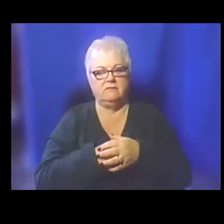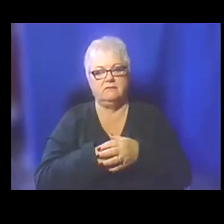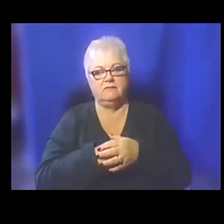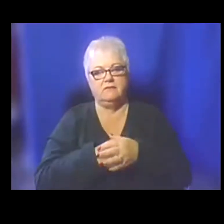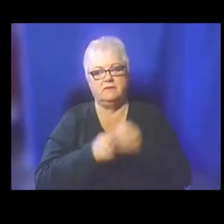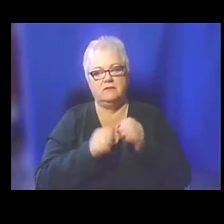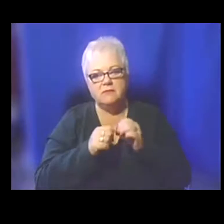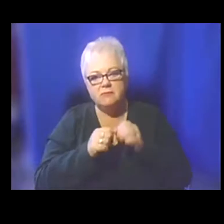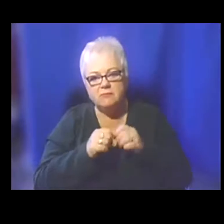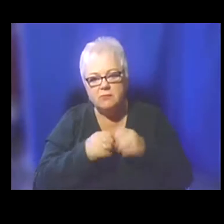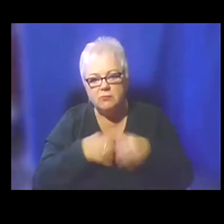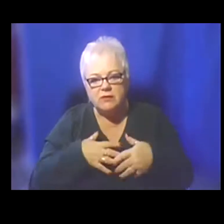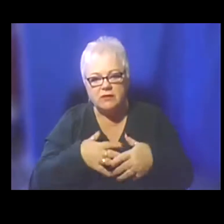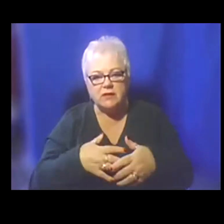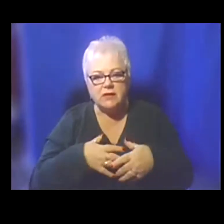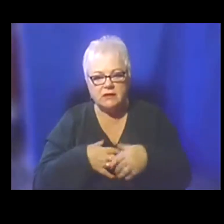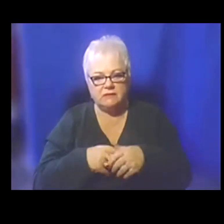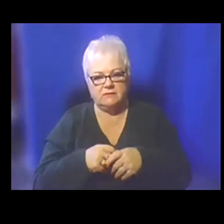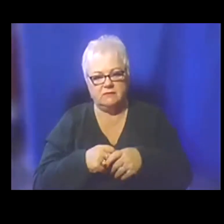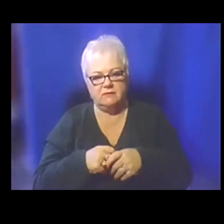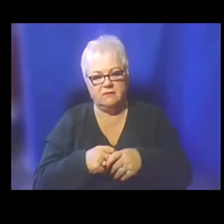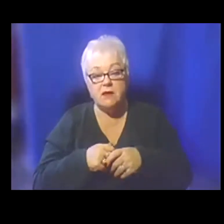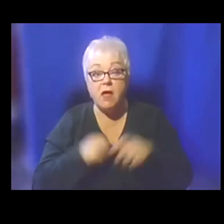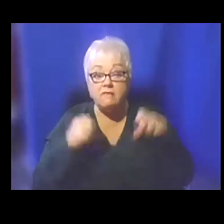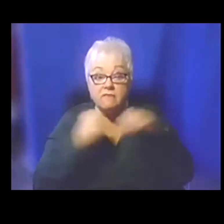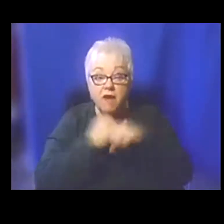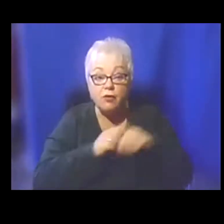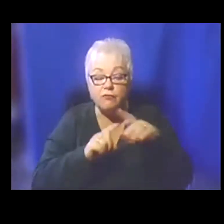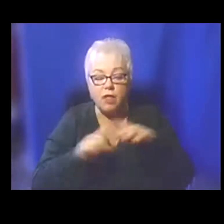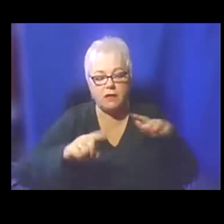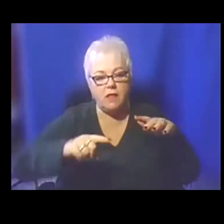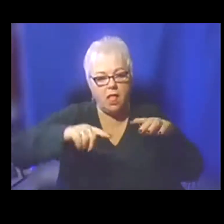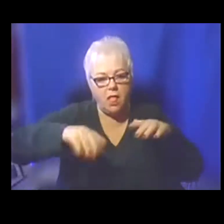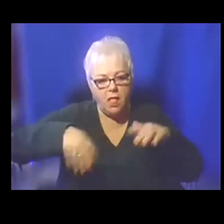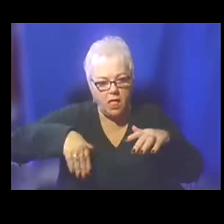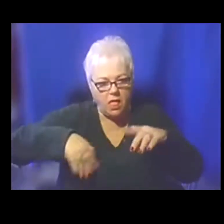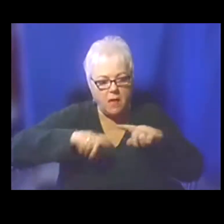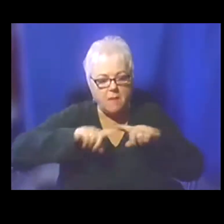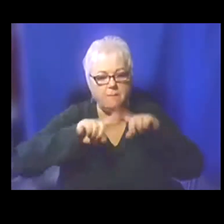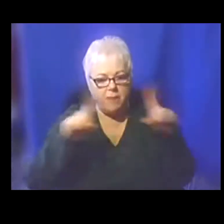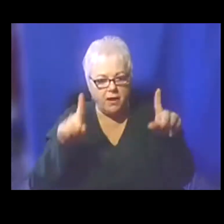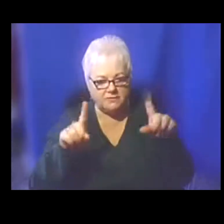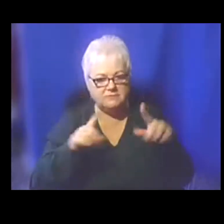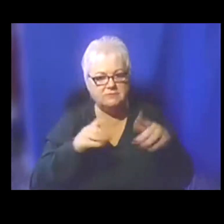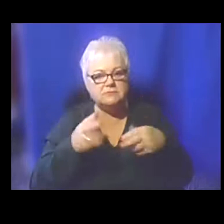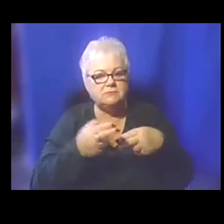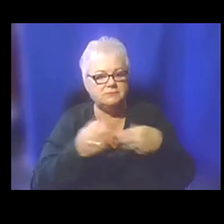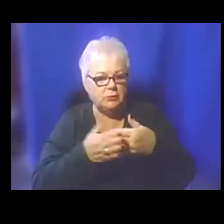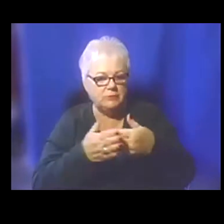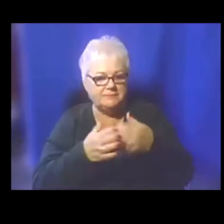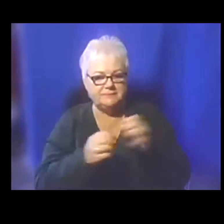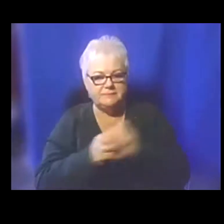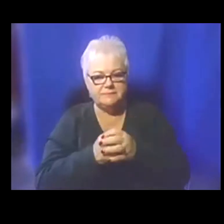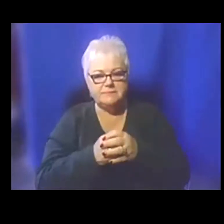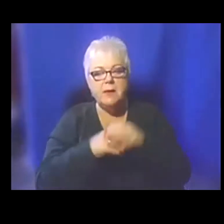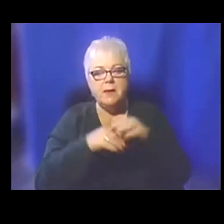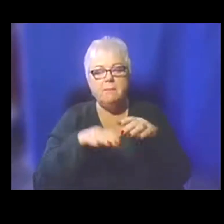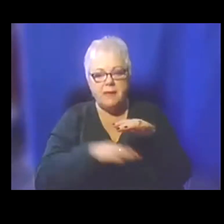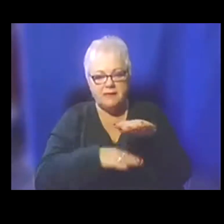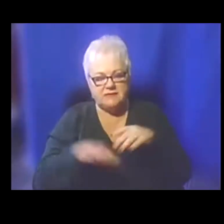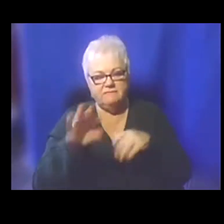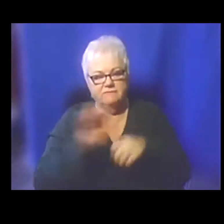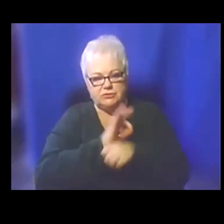breathing, not fight or flight, not there yet, but we're getting there. So basic functioning,